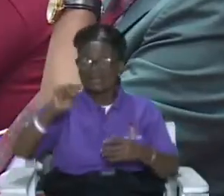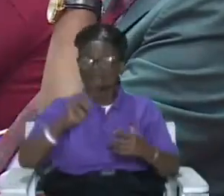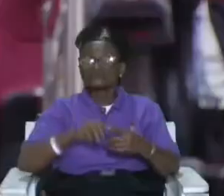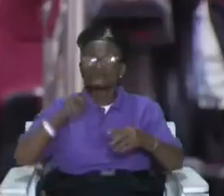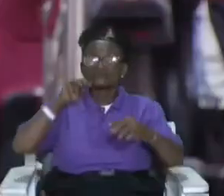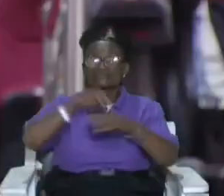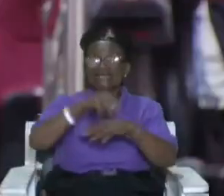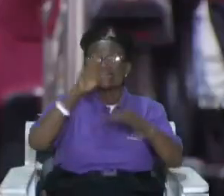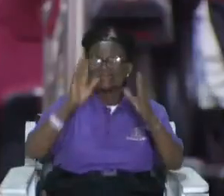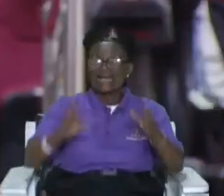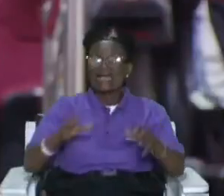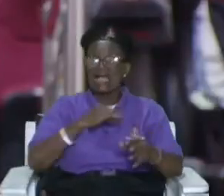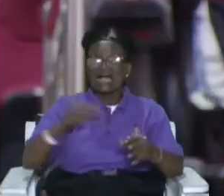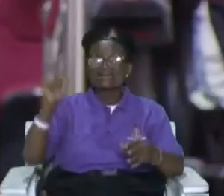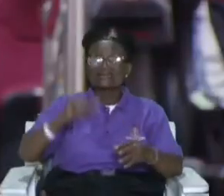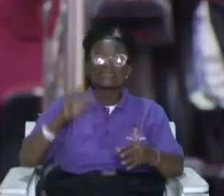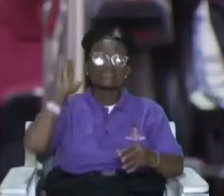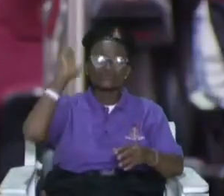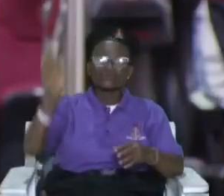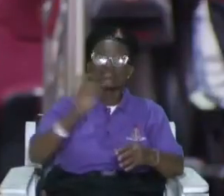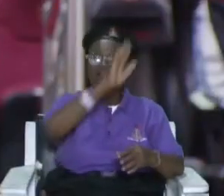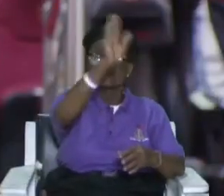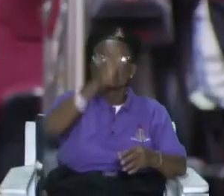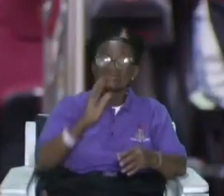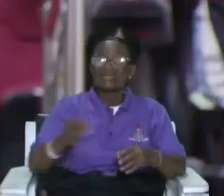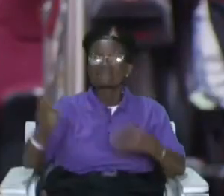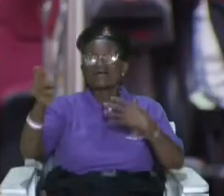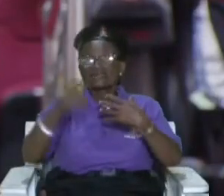and they will never return.